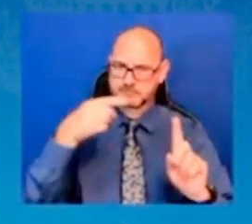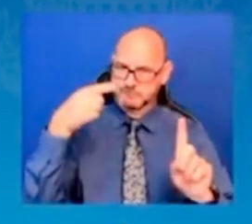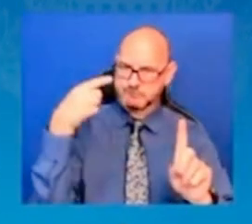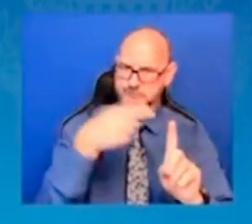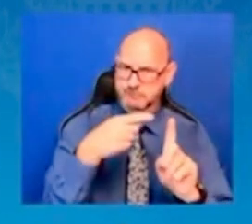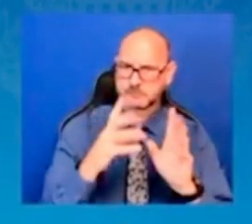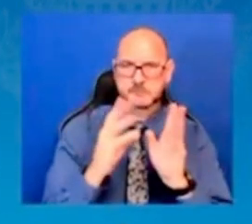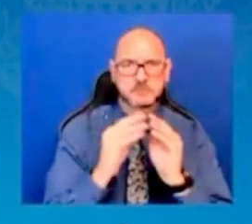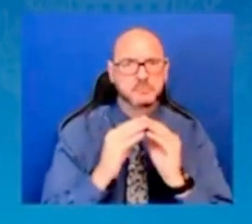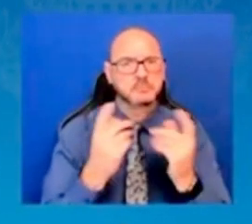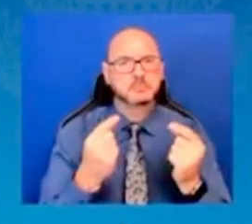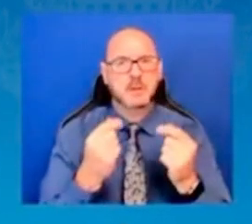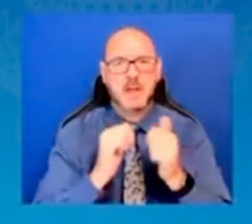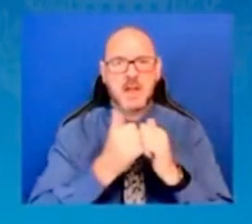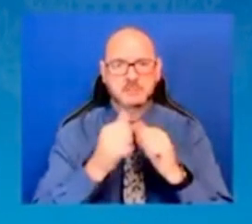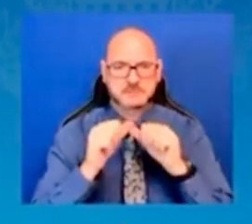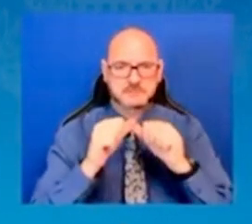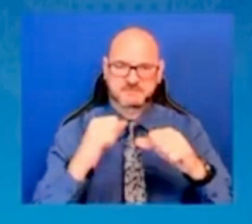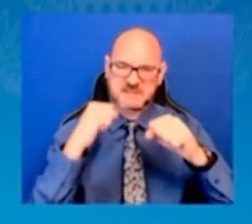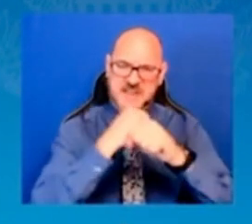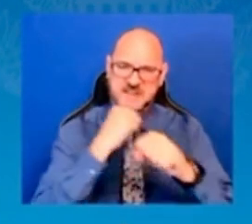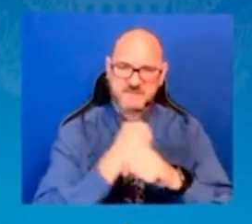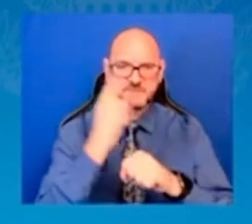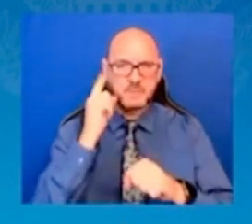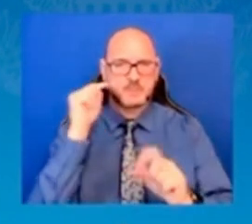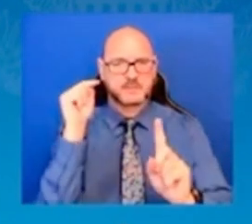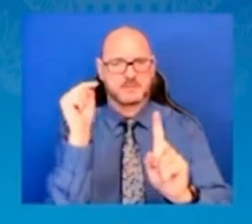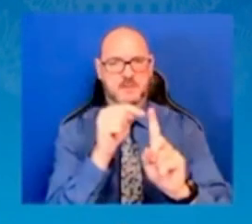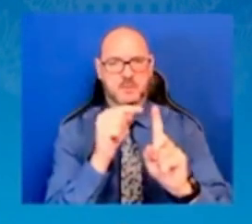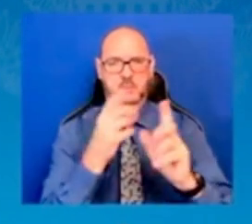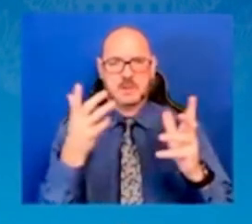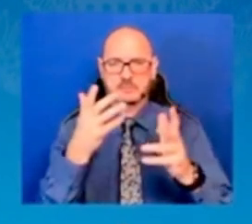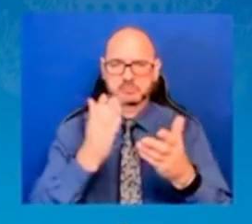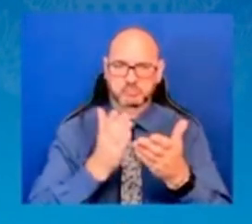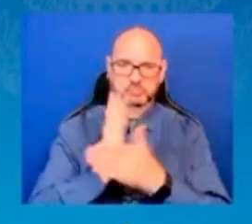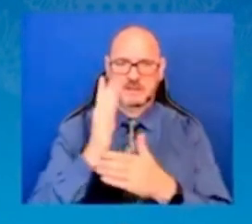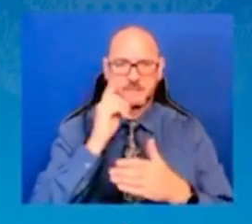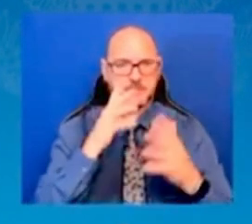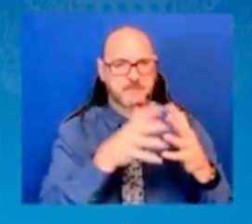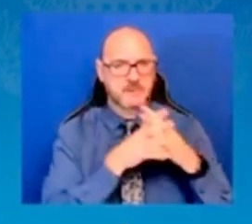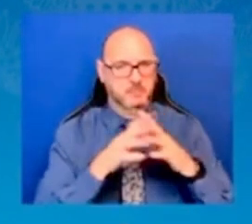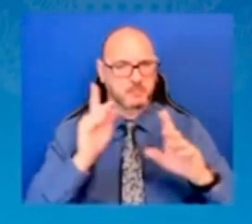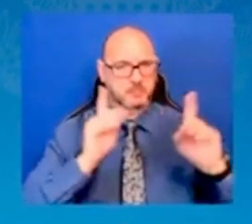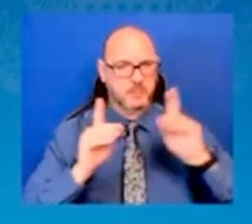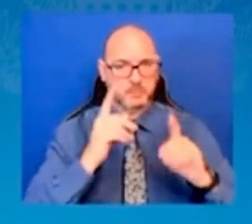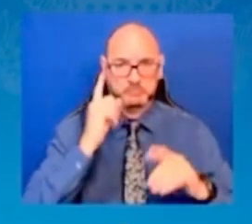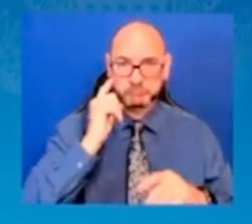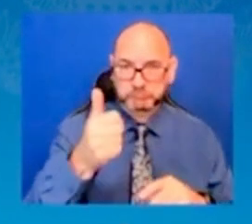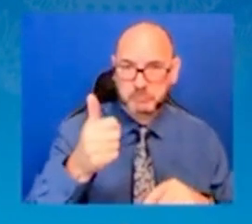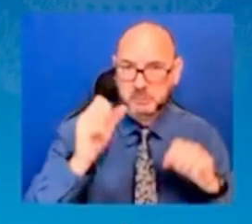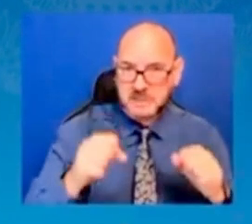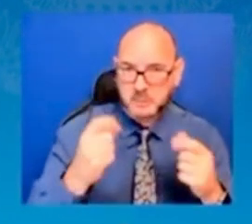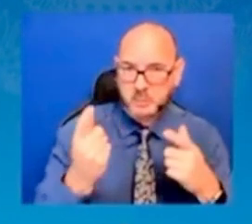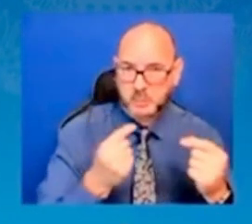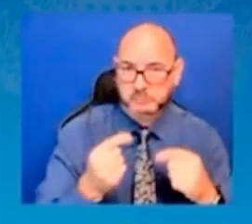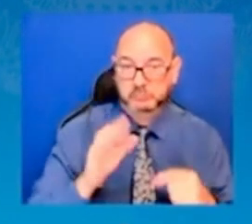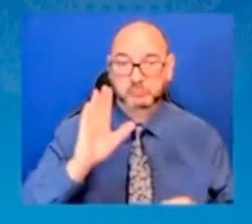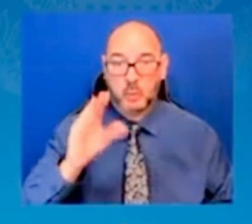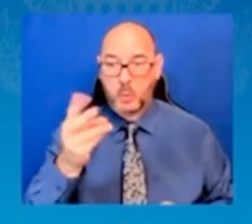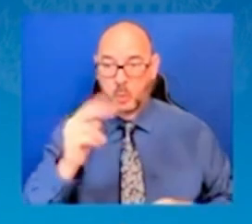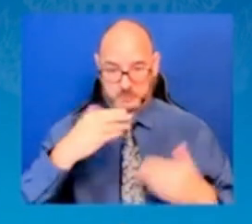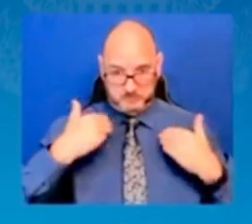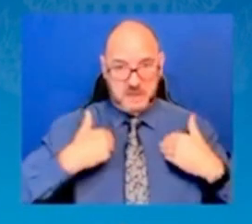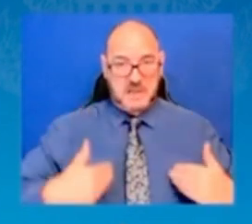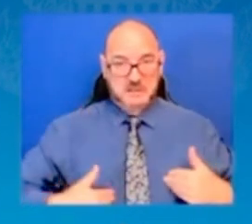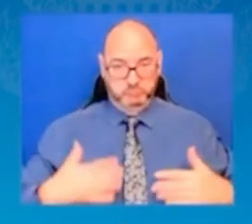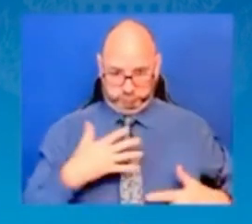the rights of the American people to make decisions about their own bodies, free from government interference